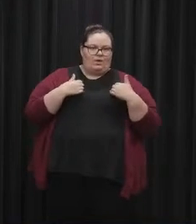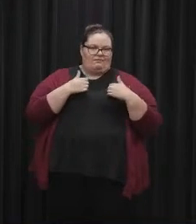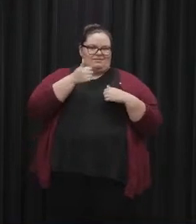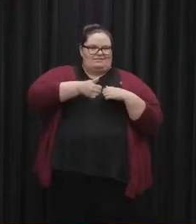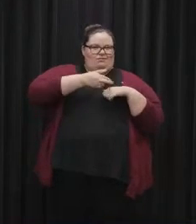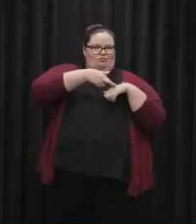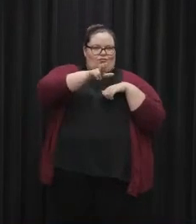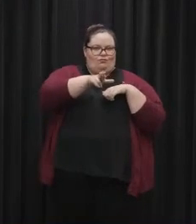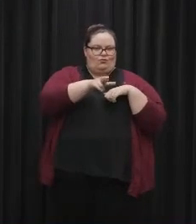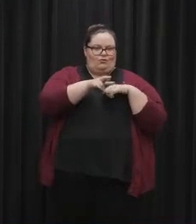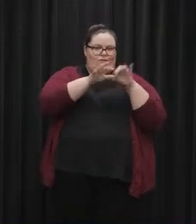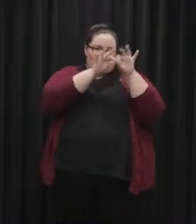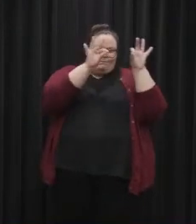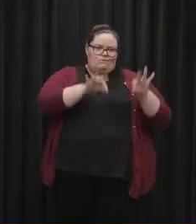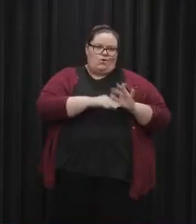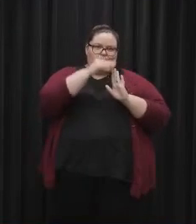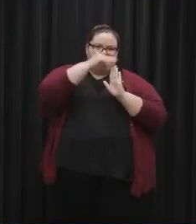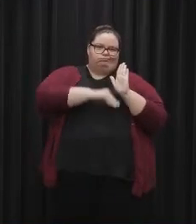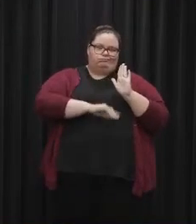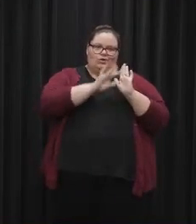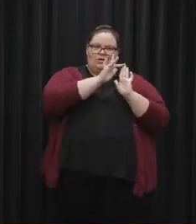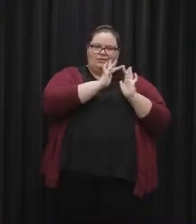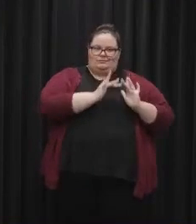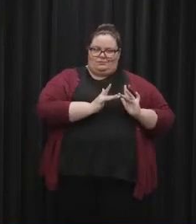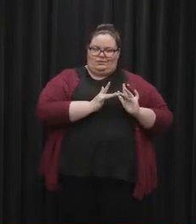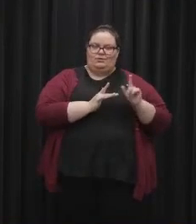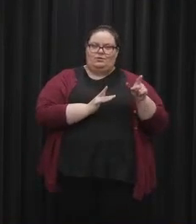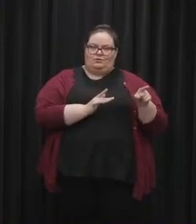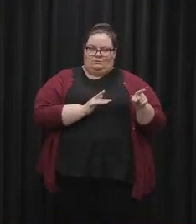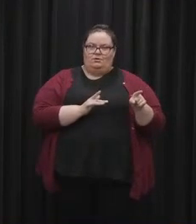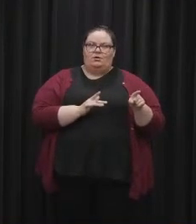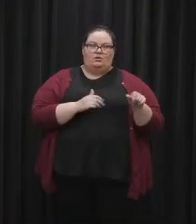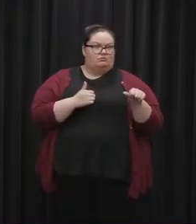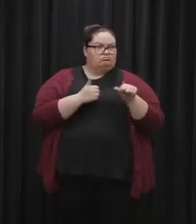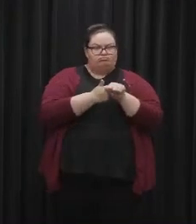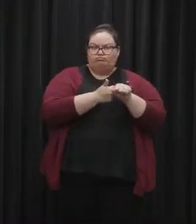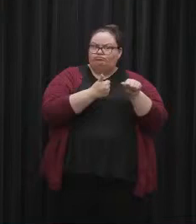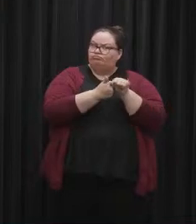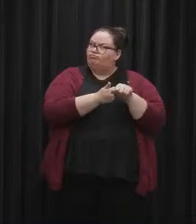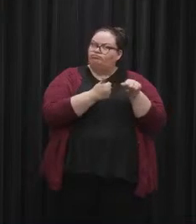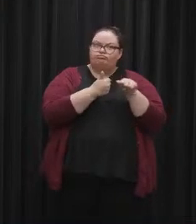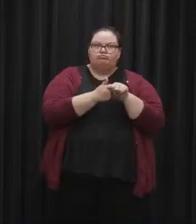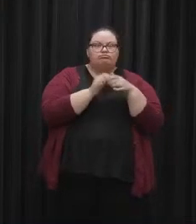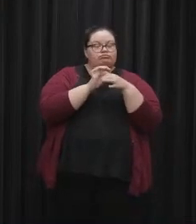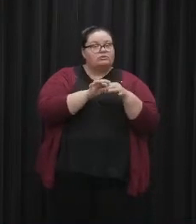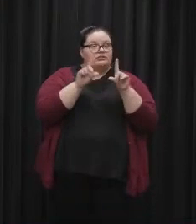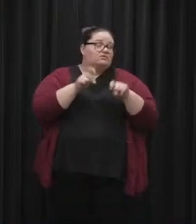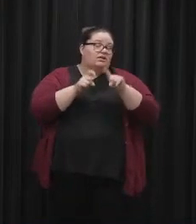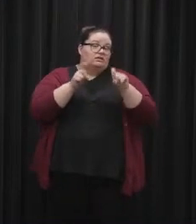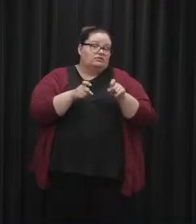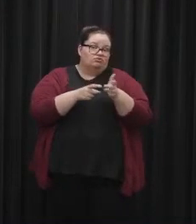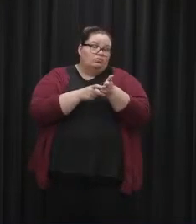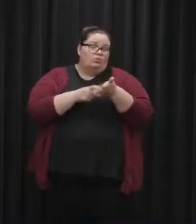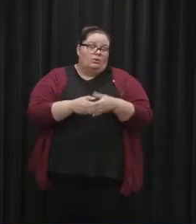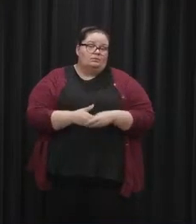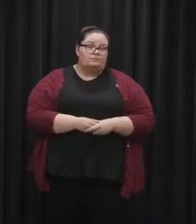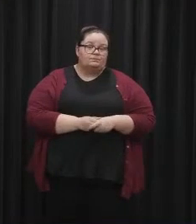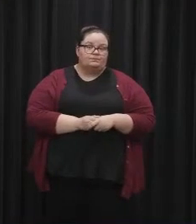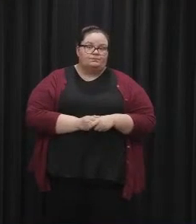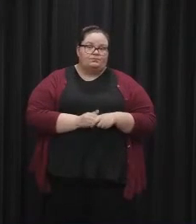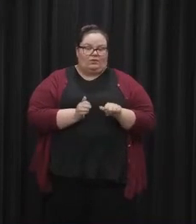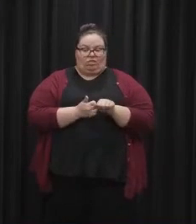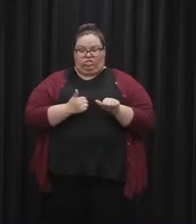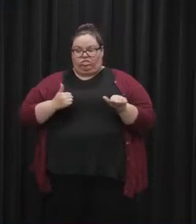self-referral form online. And my understanding is that they're keeping up quite well with the testing demand at this point in